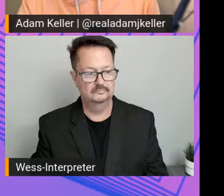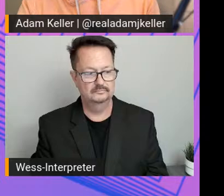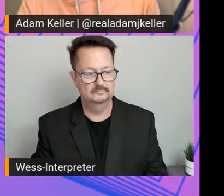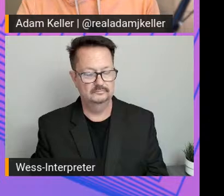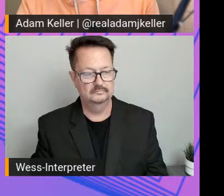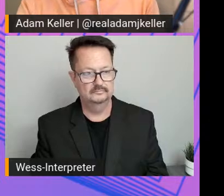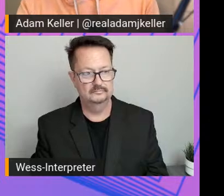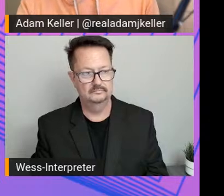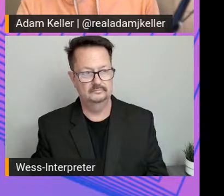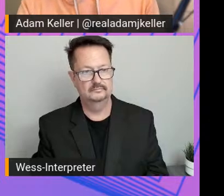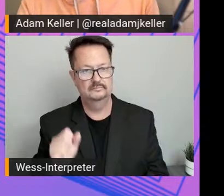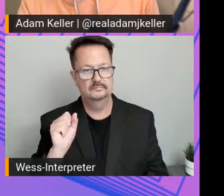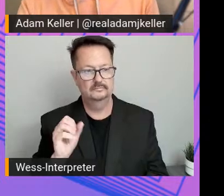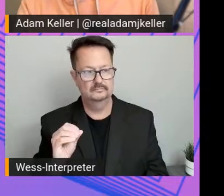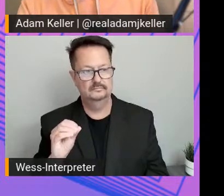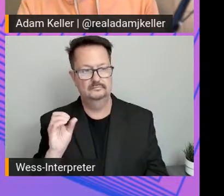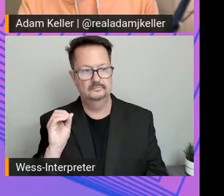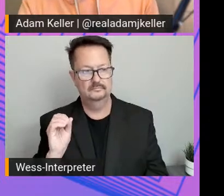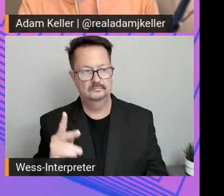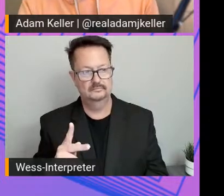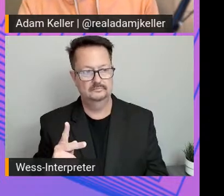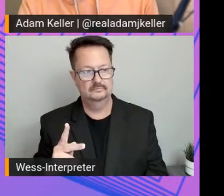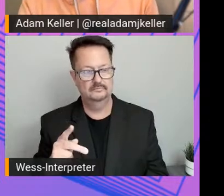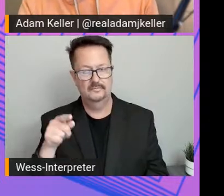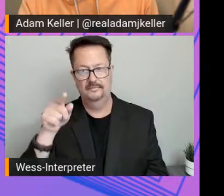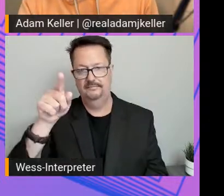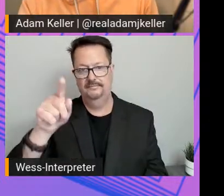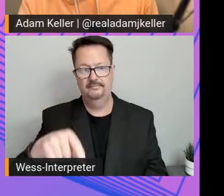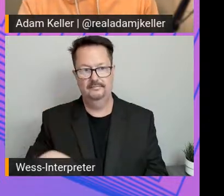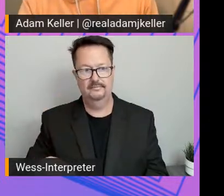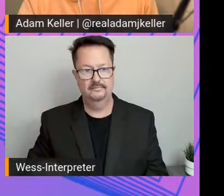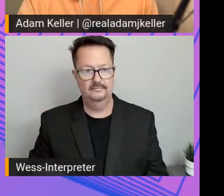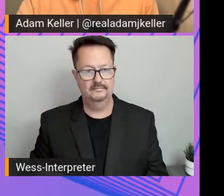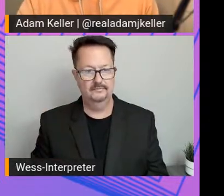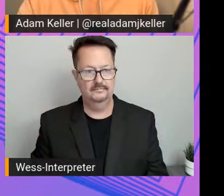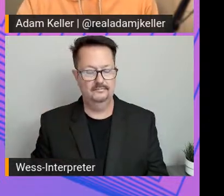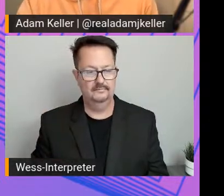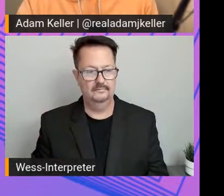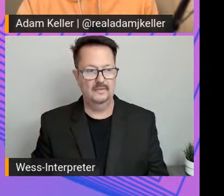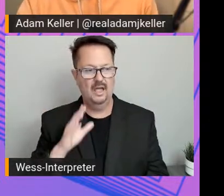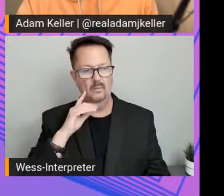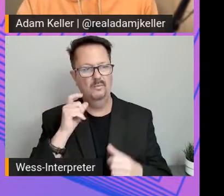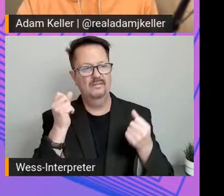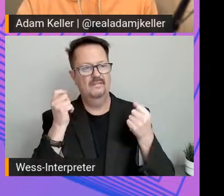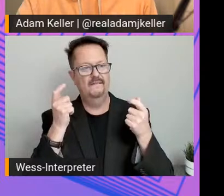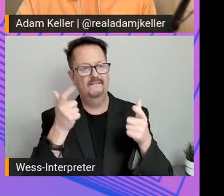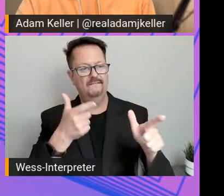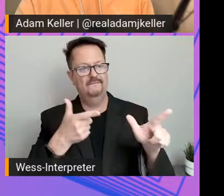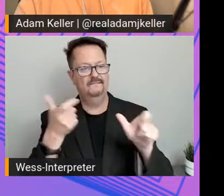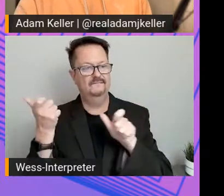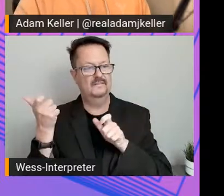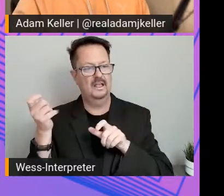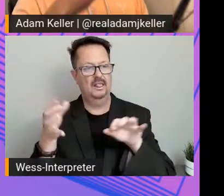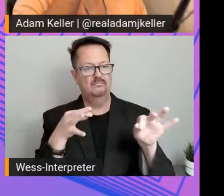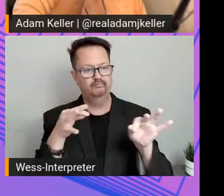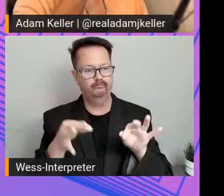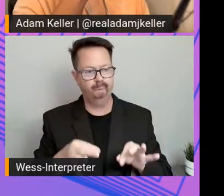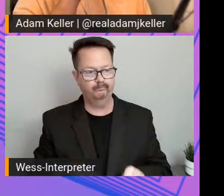So, okay. So this is Docker Compose here. I'm going to just quickly run through the demo and then I'll wrap up.